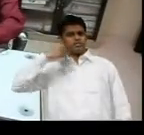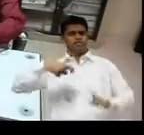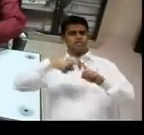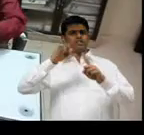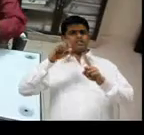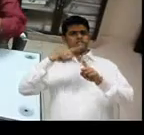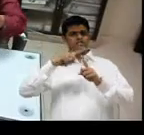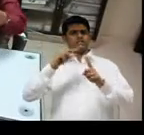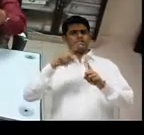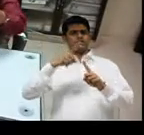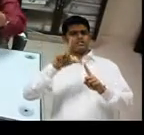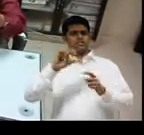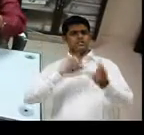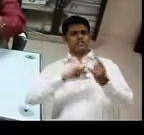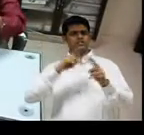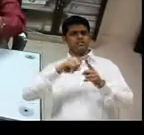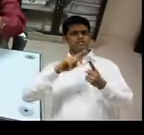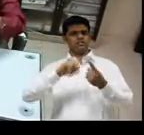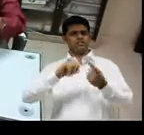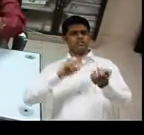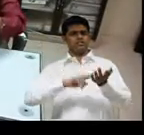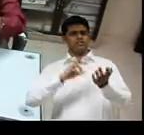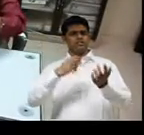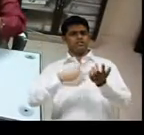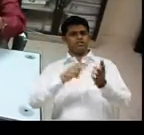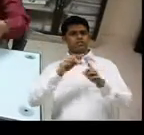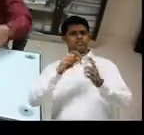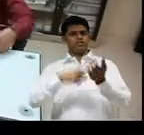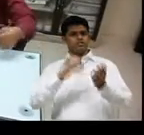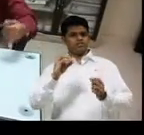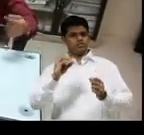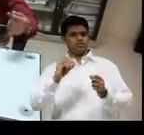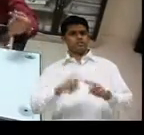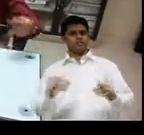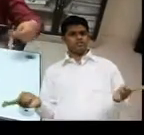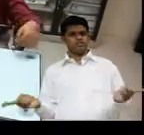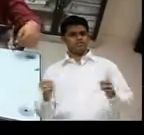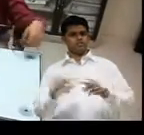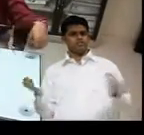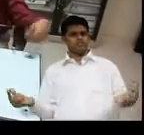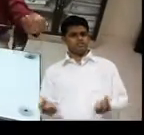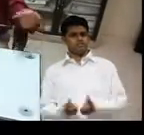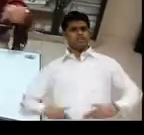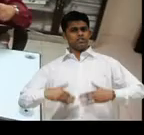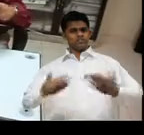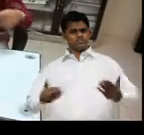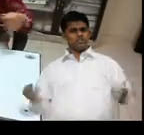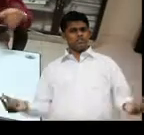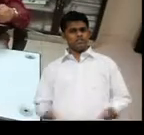kit, you can connect any of your standard landline phones to the Listener Pro.